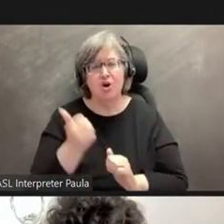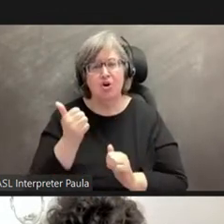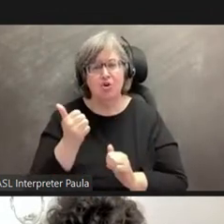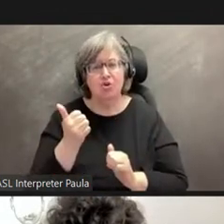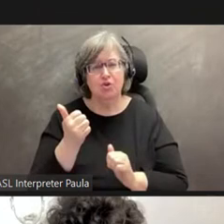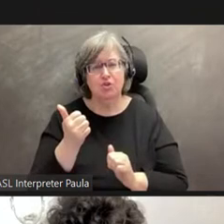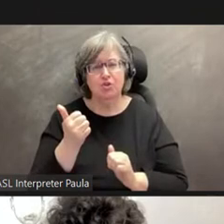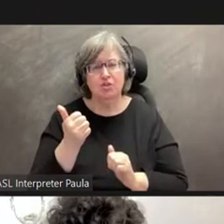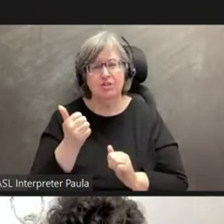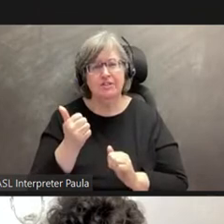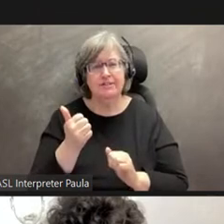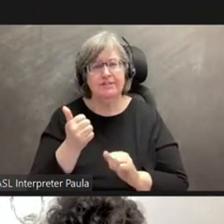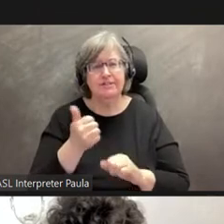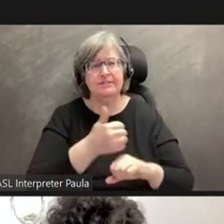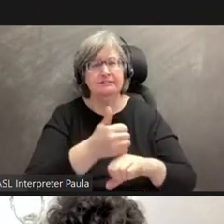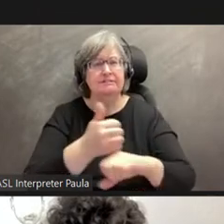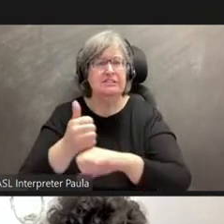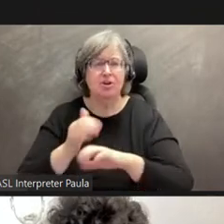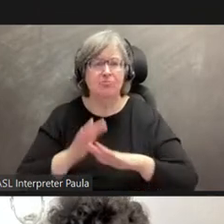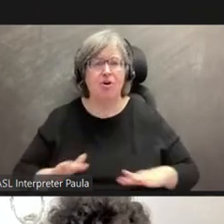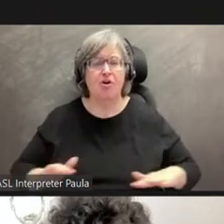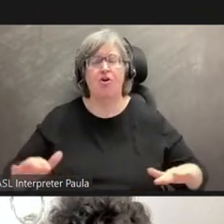stationary assignments throughout the system.